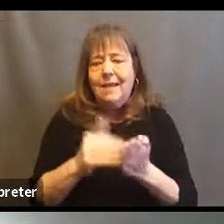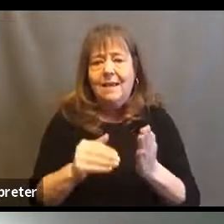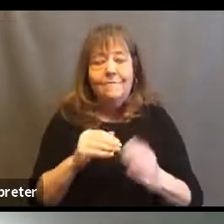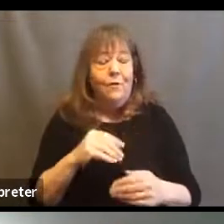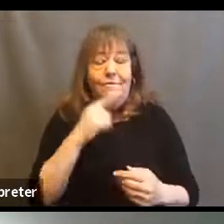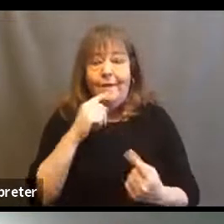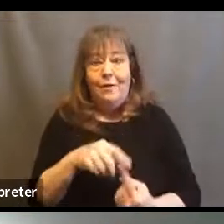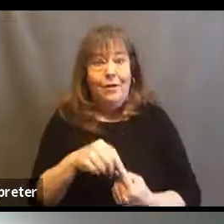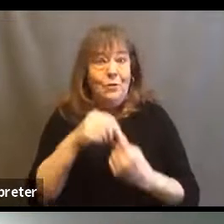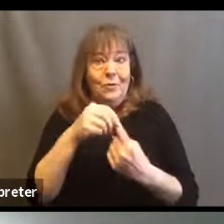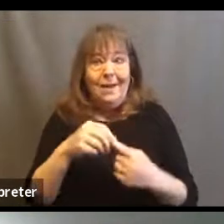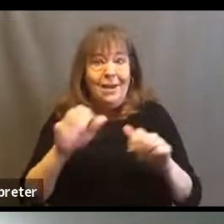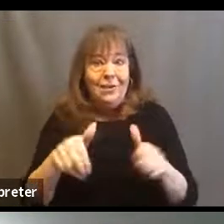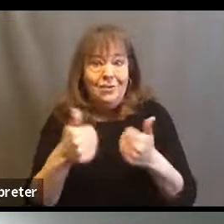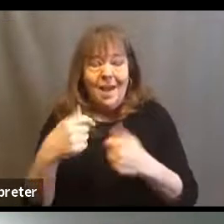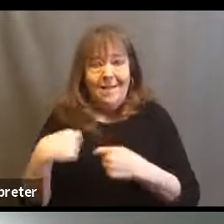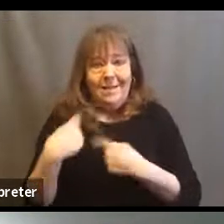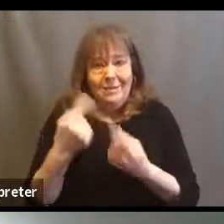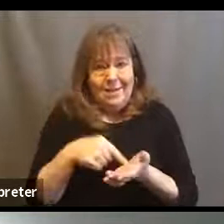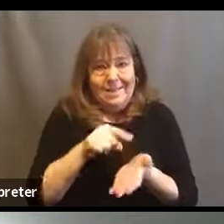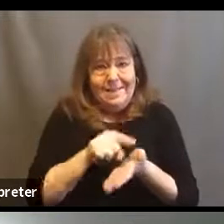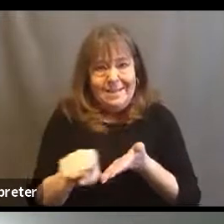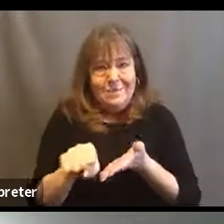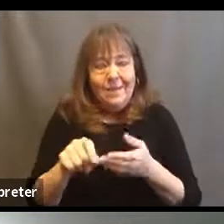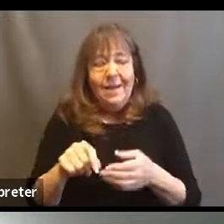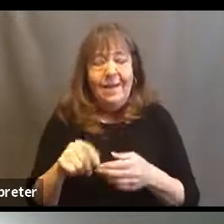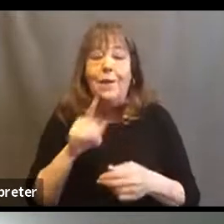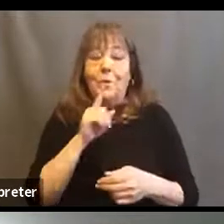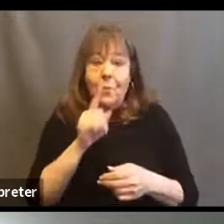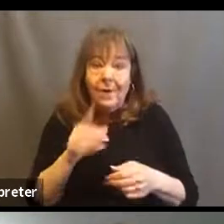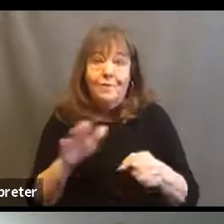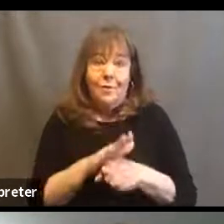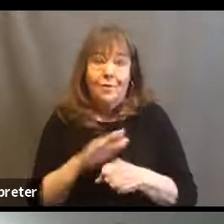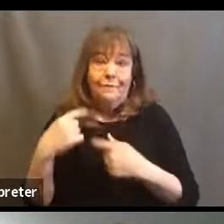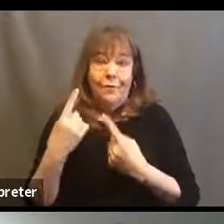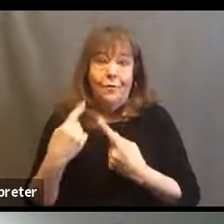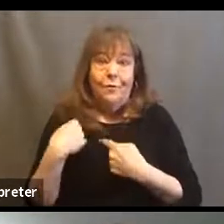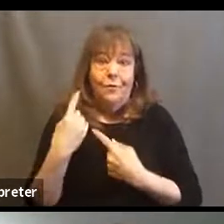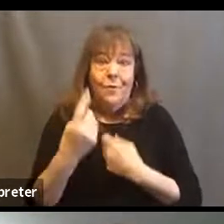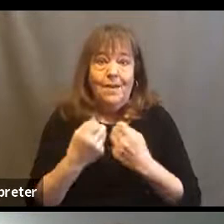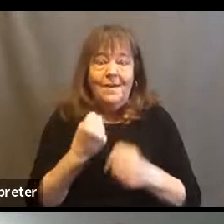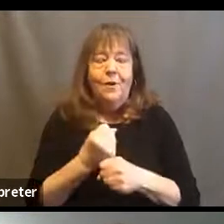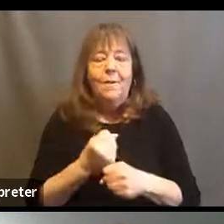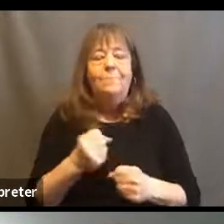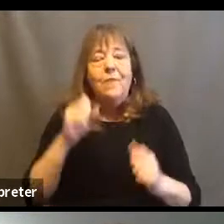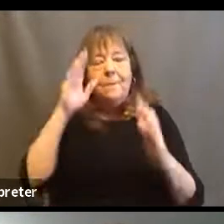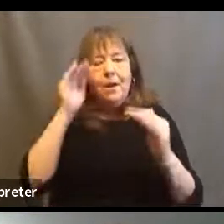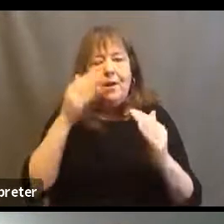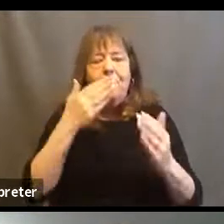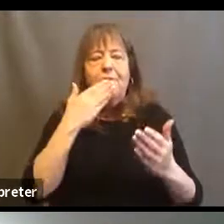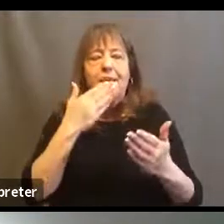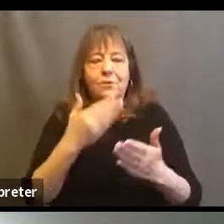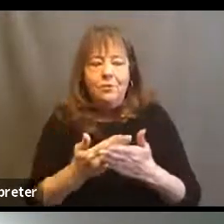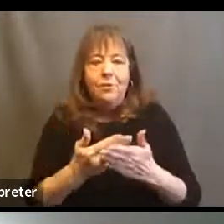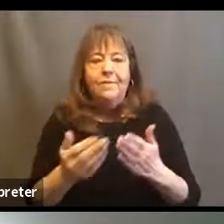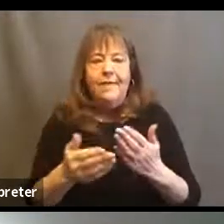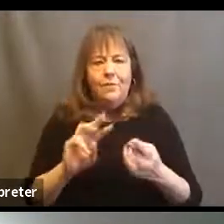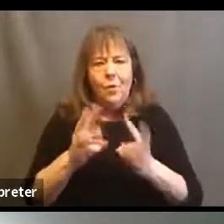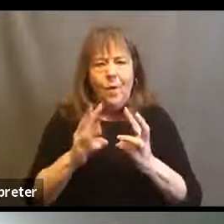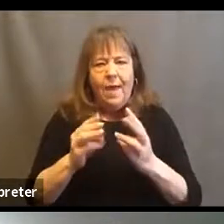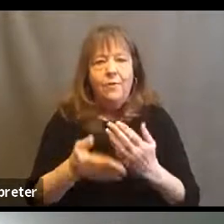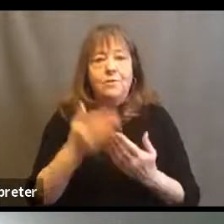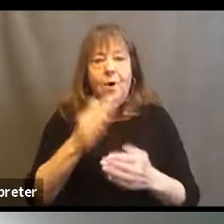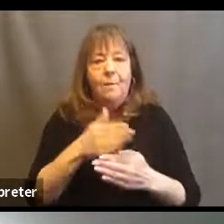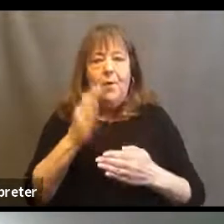over the last couple of days, over these last 12 months. So it's good to be, hopefully, on the backside of this cold front. With regard